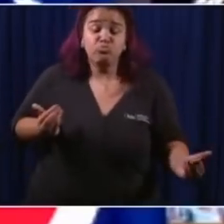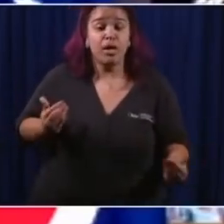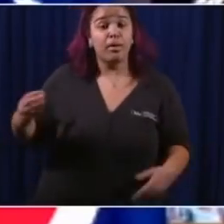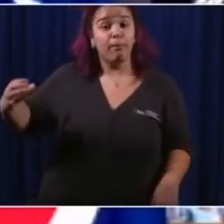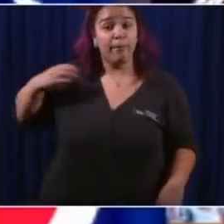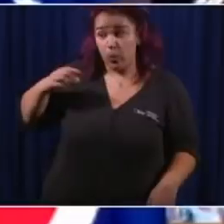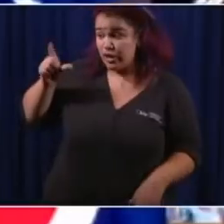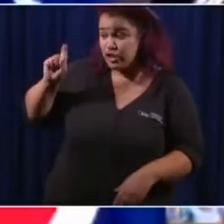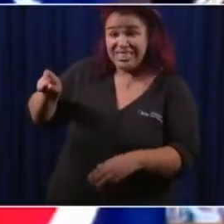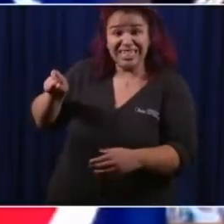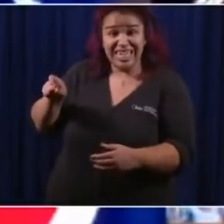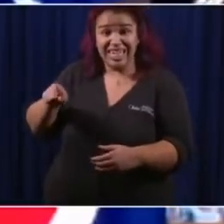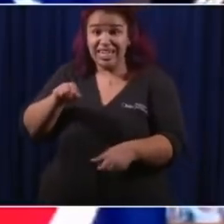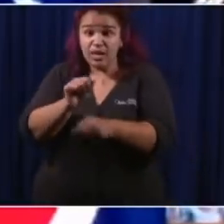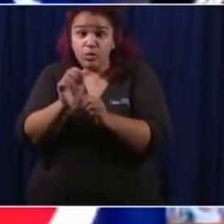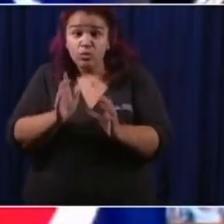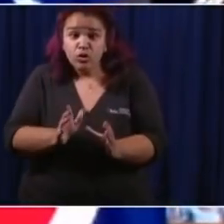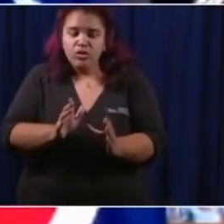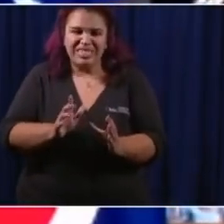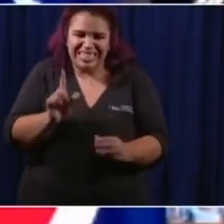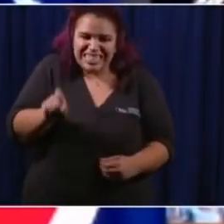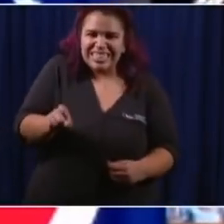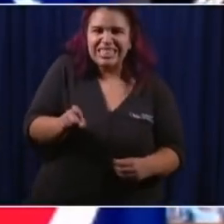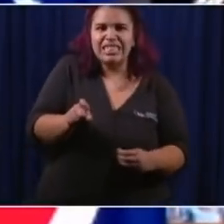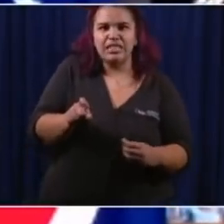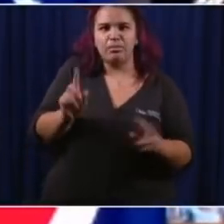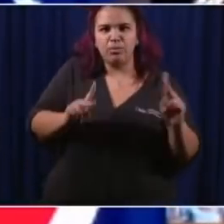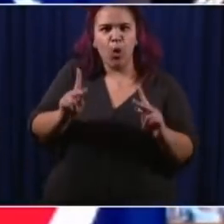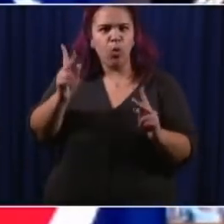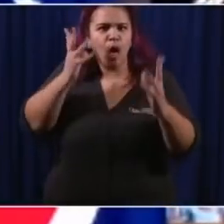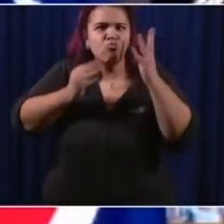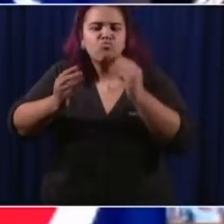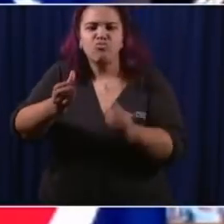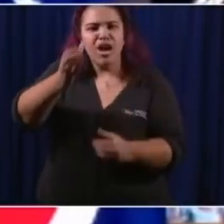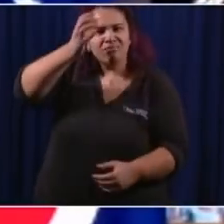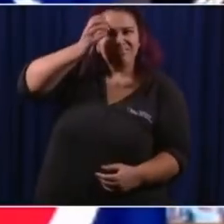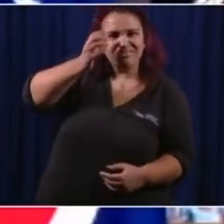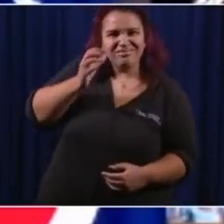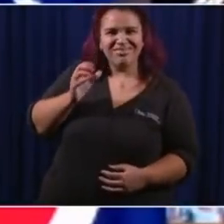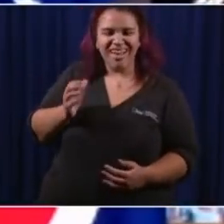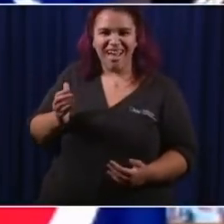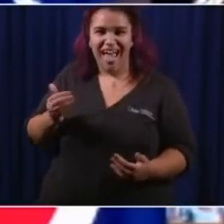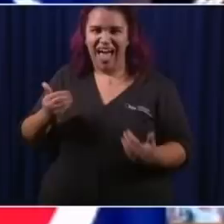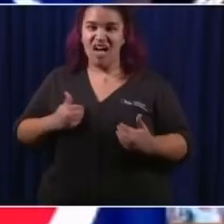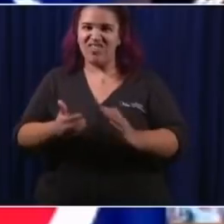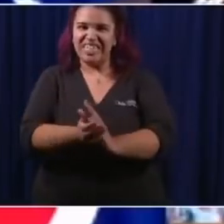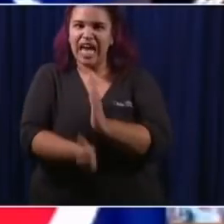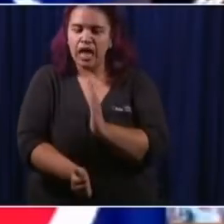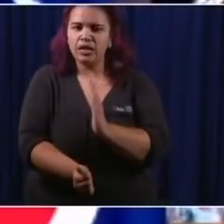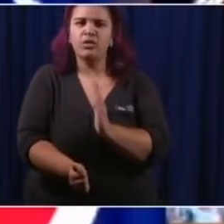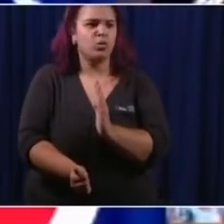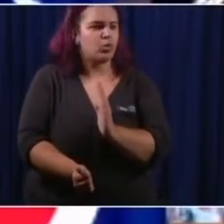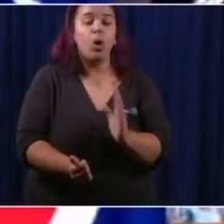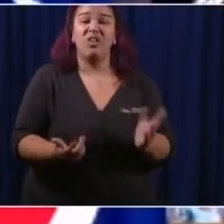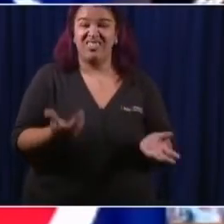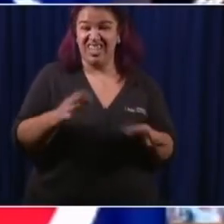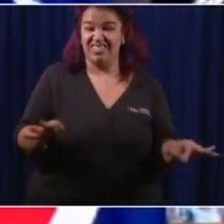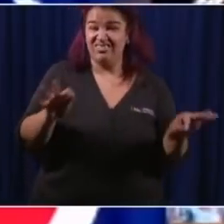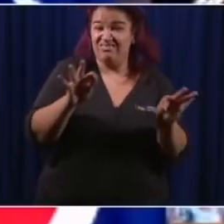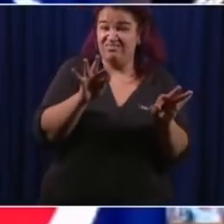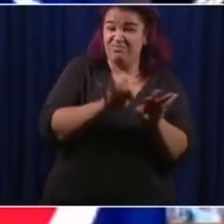wanted schools to get back into session so that we wouldn't lose academic progress from our young people.